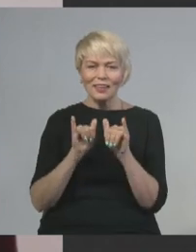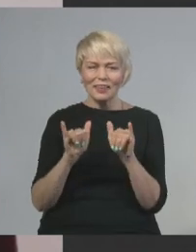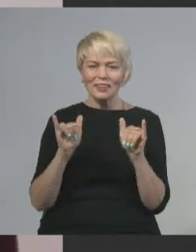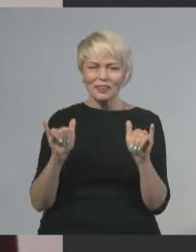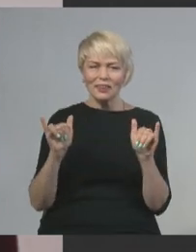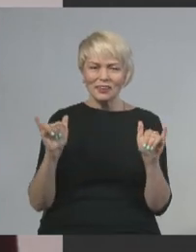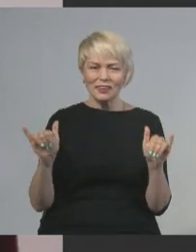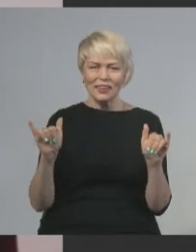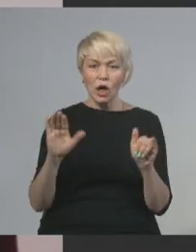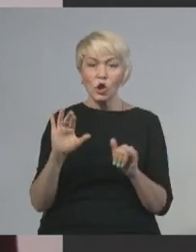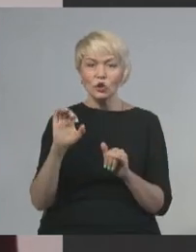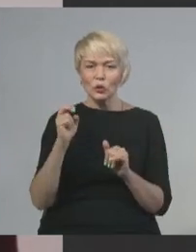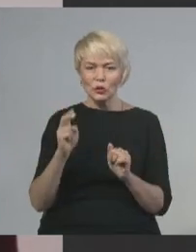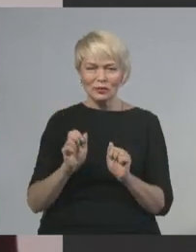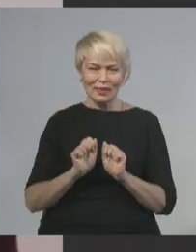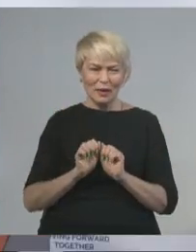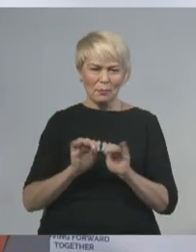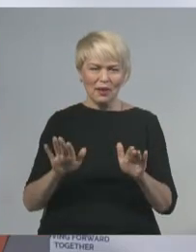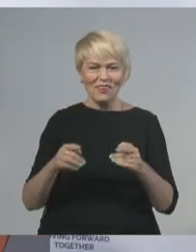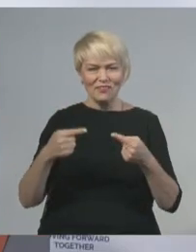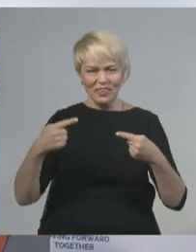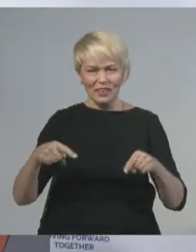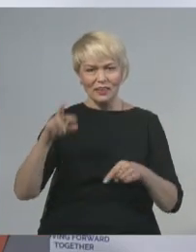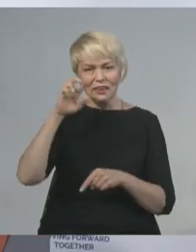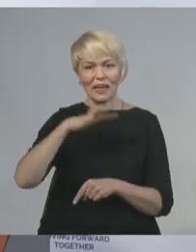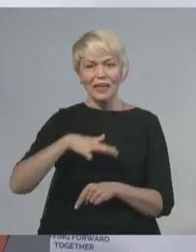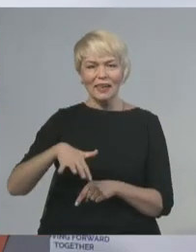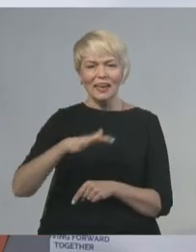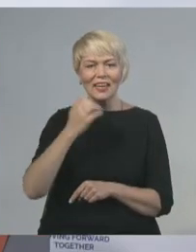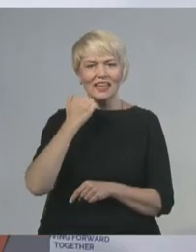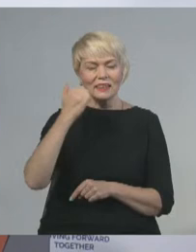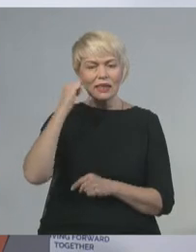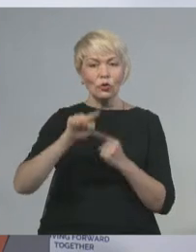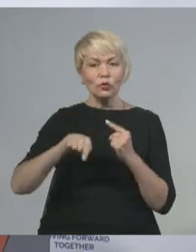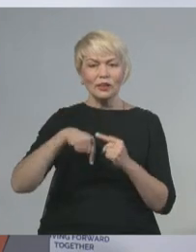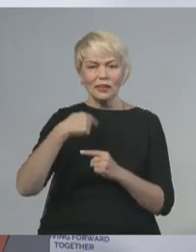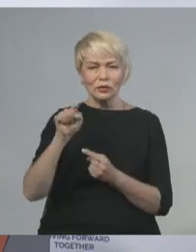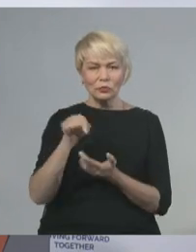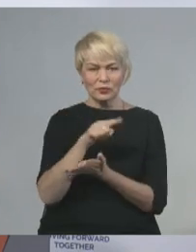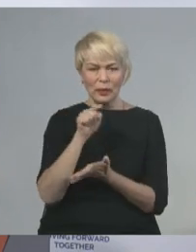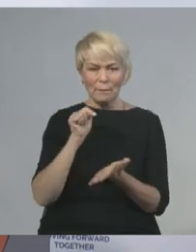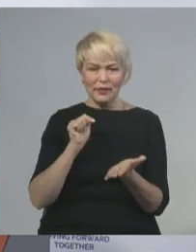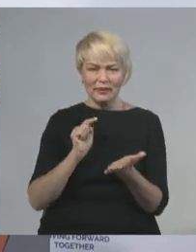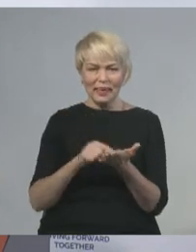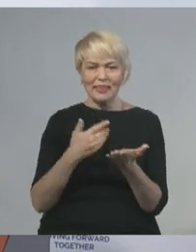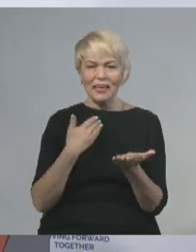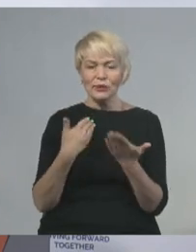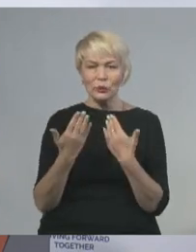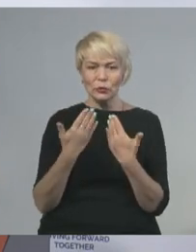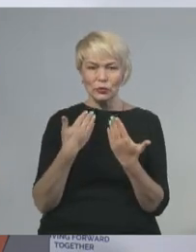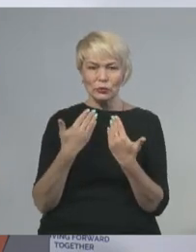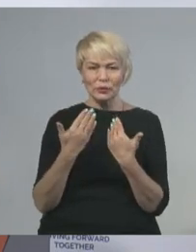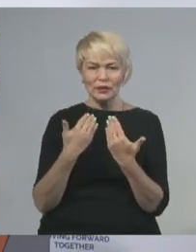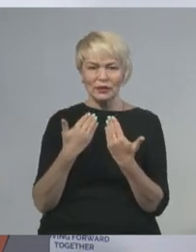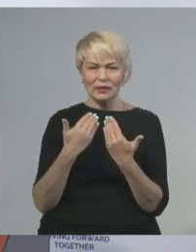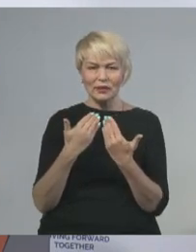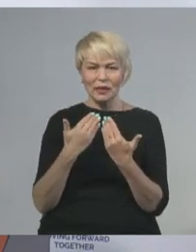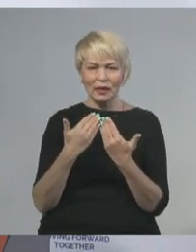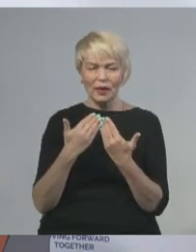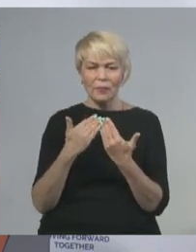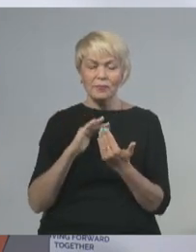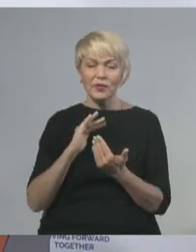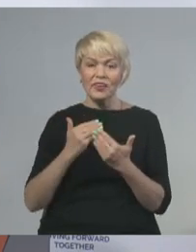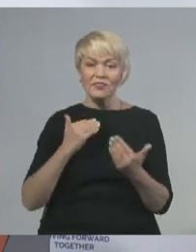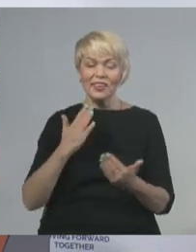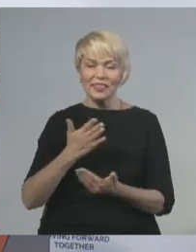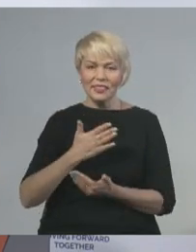thank you camille my next question is related to what we ask right now it comes from our audience but it's